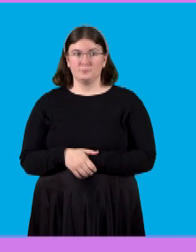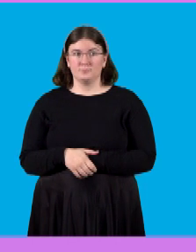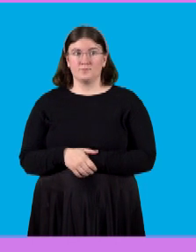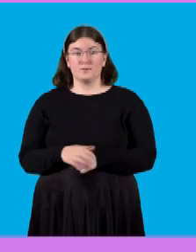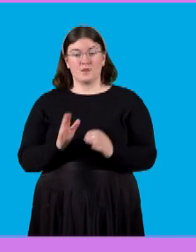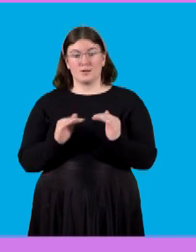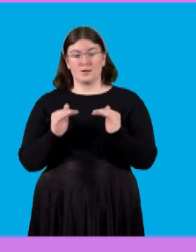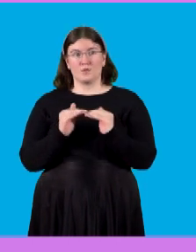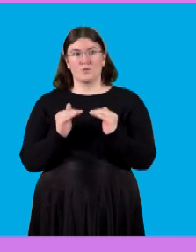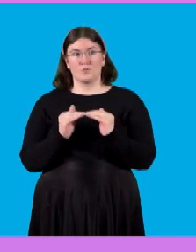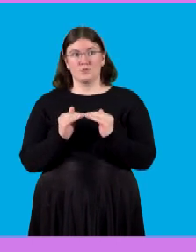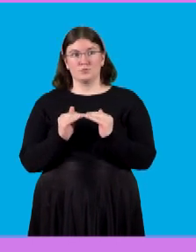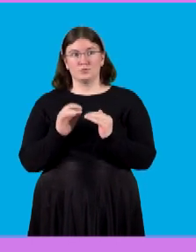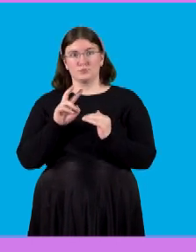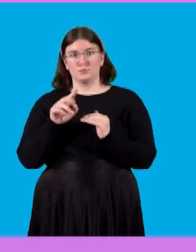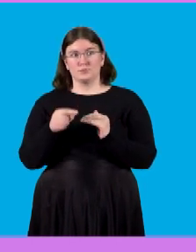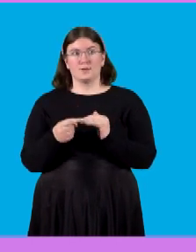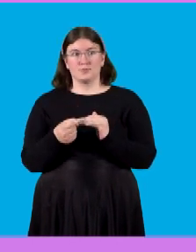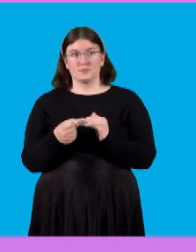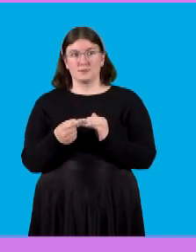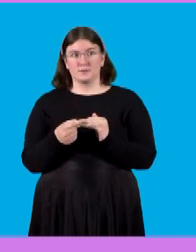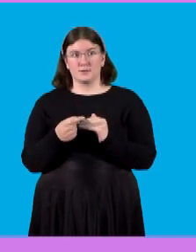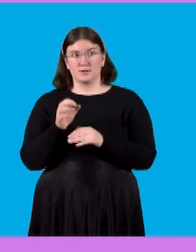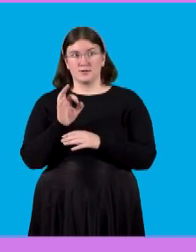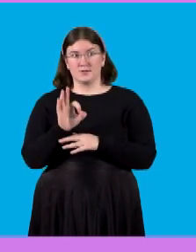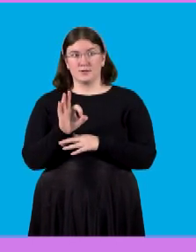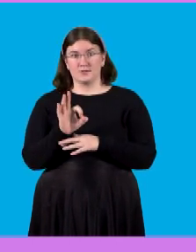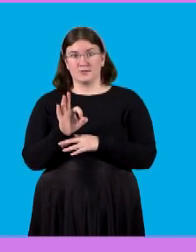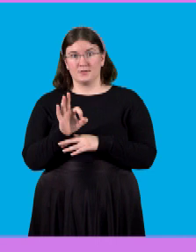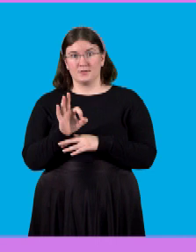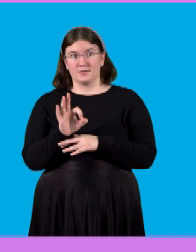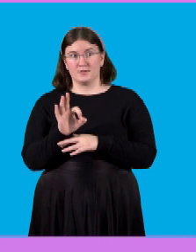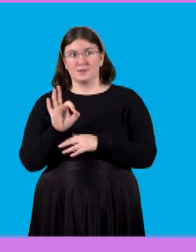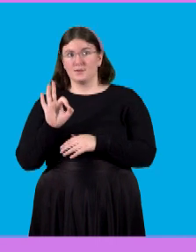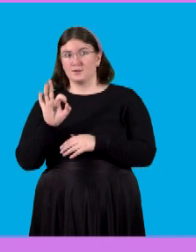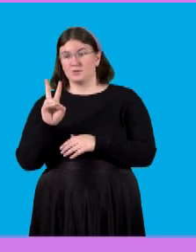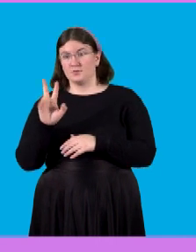2,325 Rand, right? This is for the bucket, and this is VAT